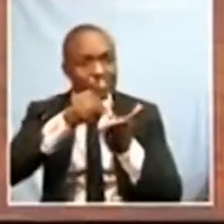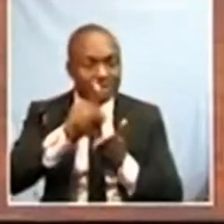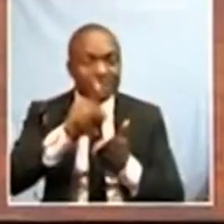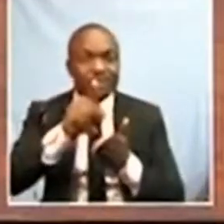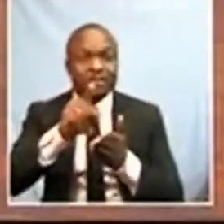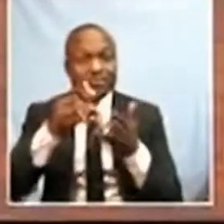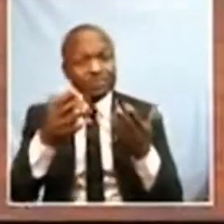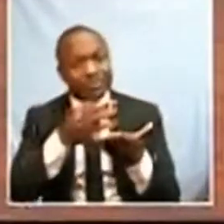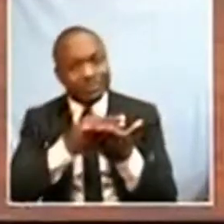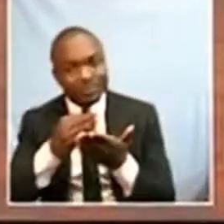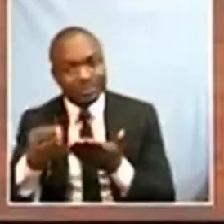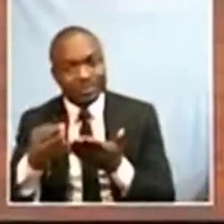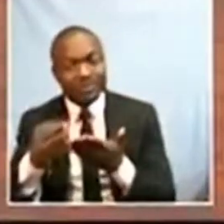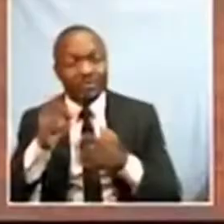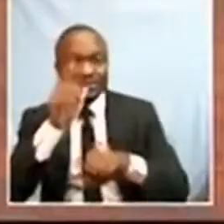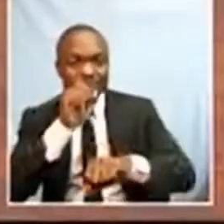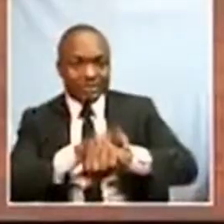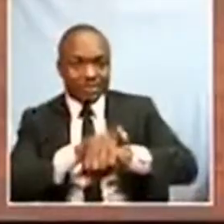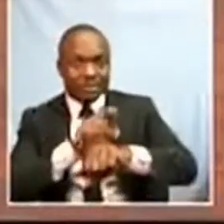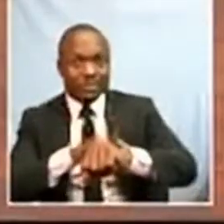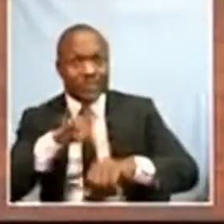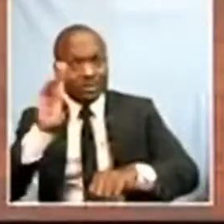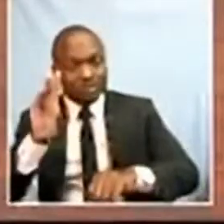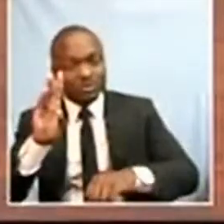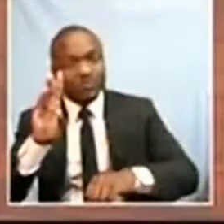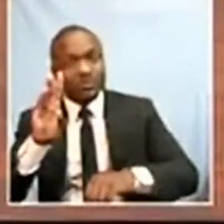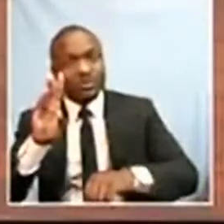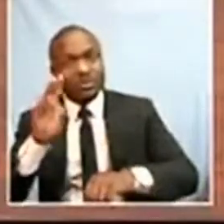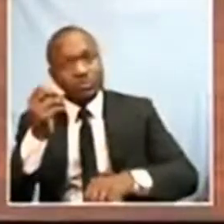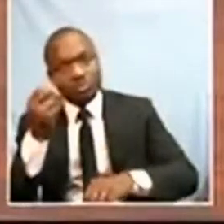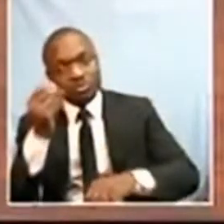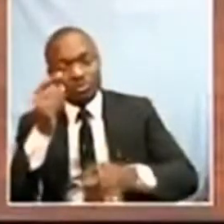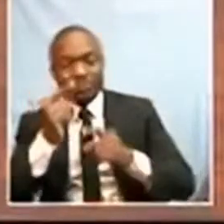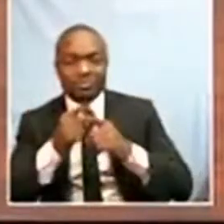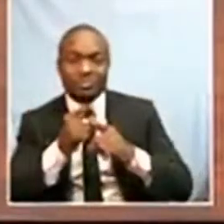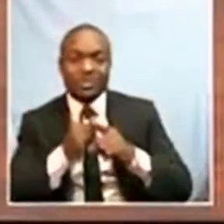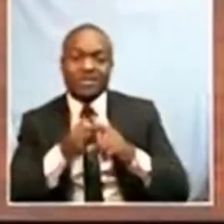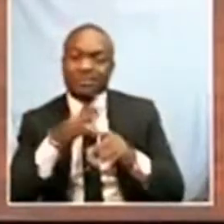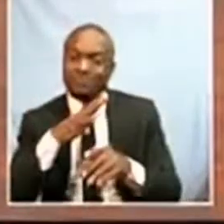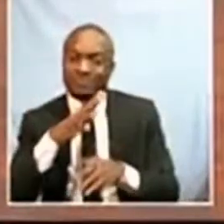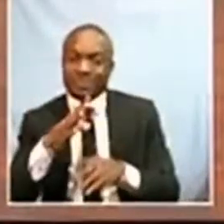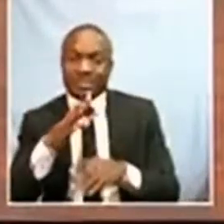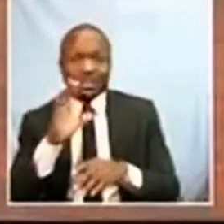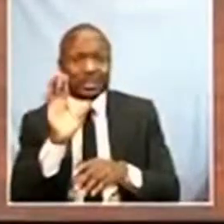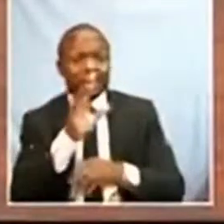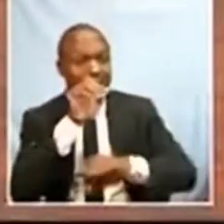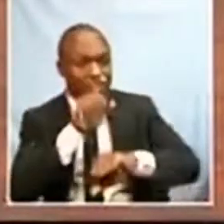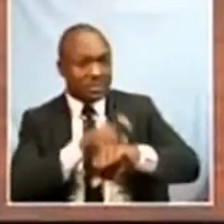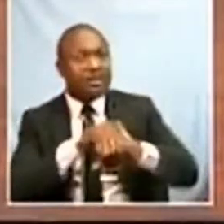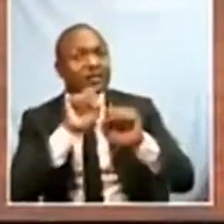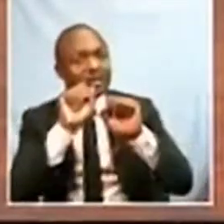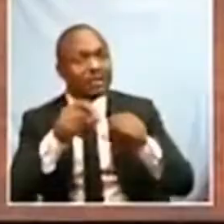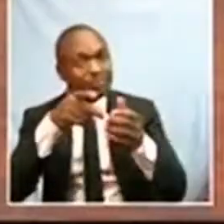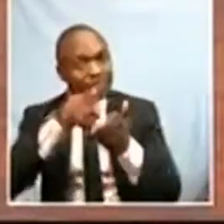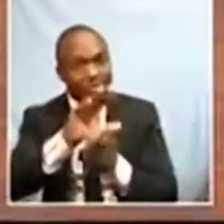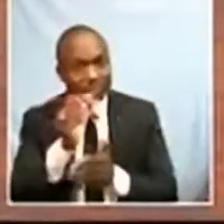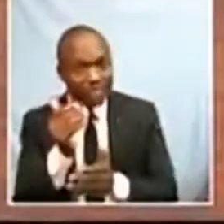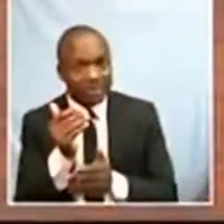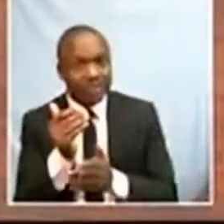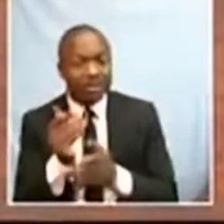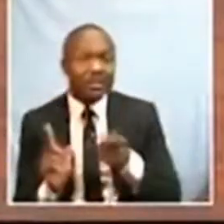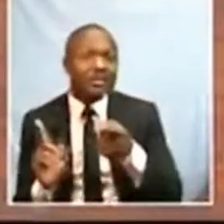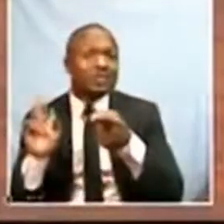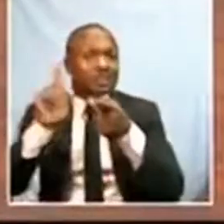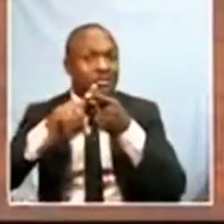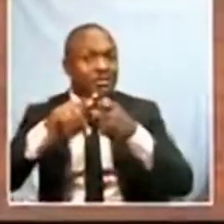have defaulted for a period of 7 to 12 months, it's okay, because it is within their time that they can pay until that